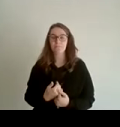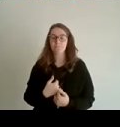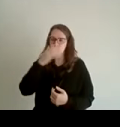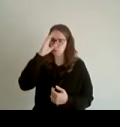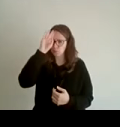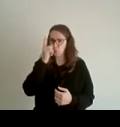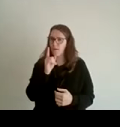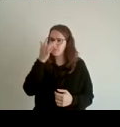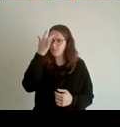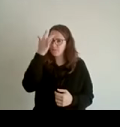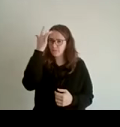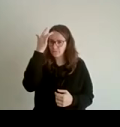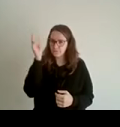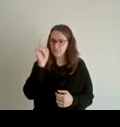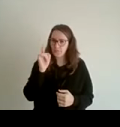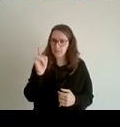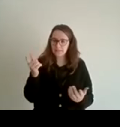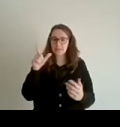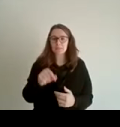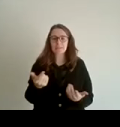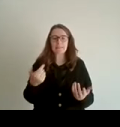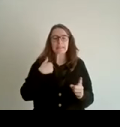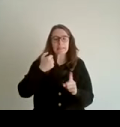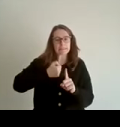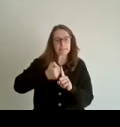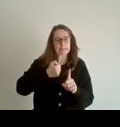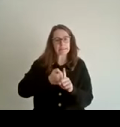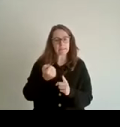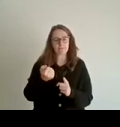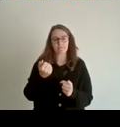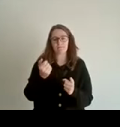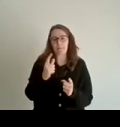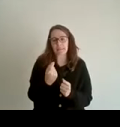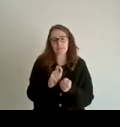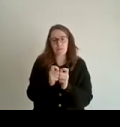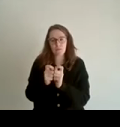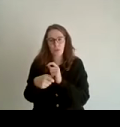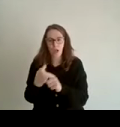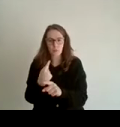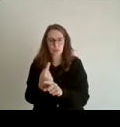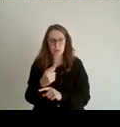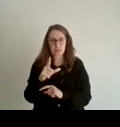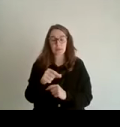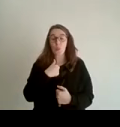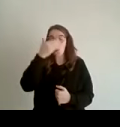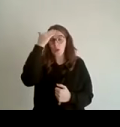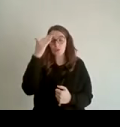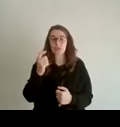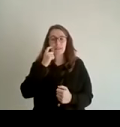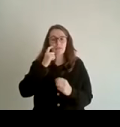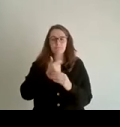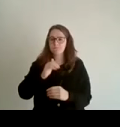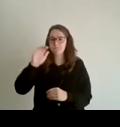to change its underlying structures and prejudice. The main responsibility to prevent lack